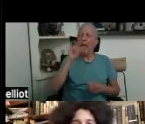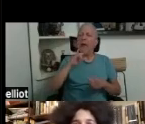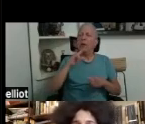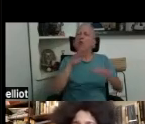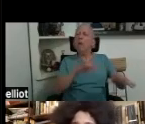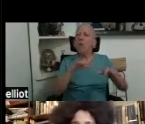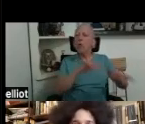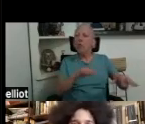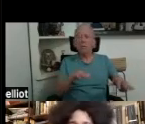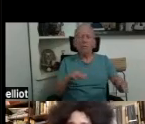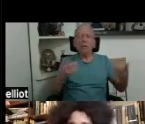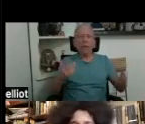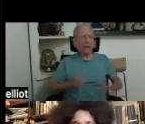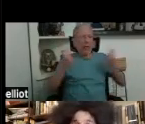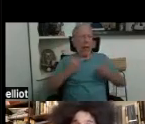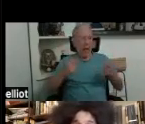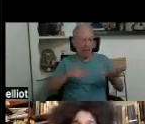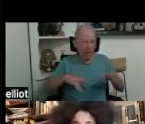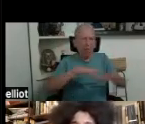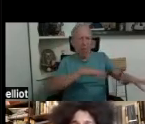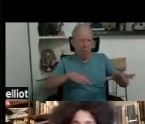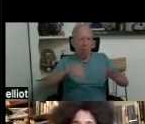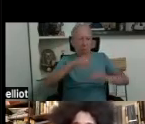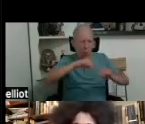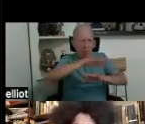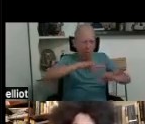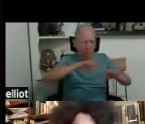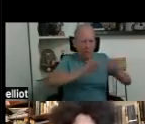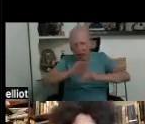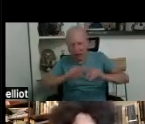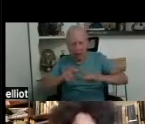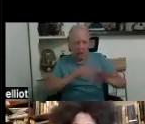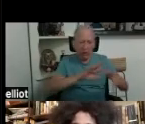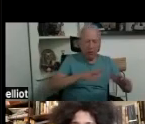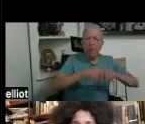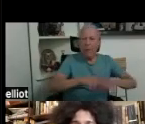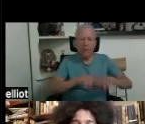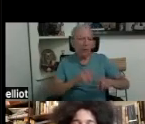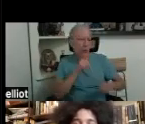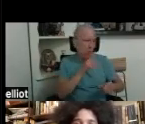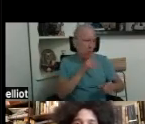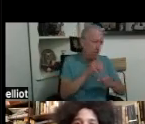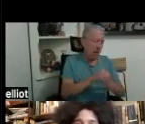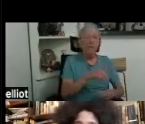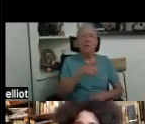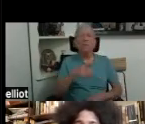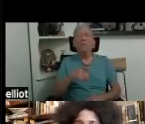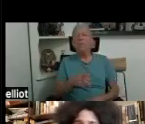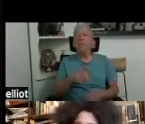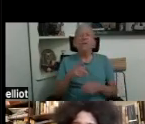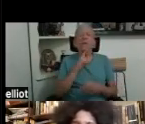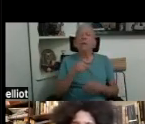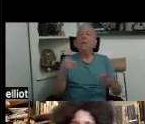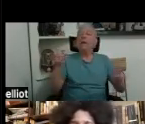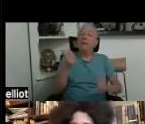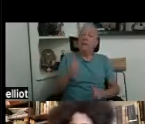alive, moving, changing, and flowing with the needs of our organization and communities. Effective self-governance